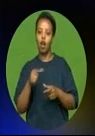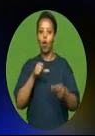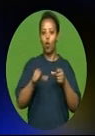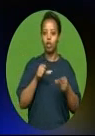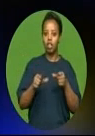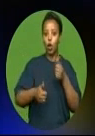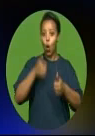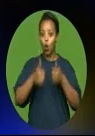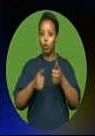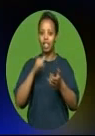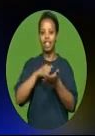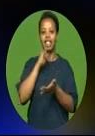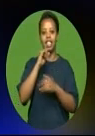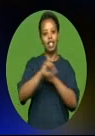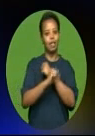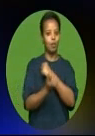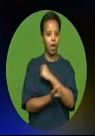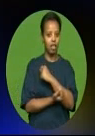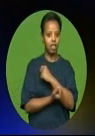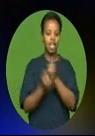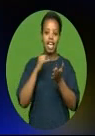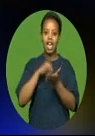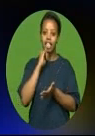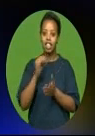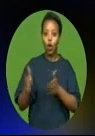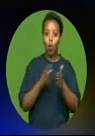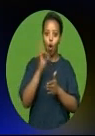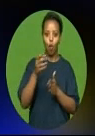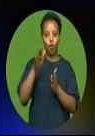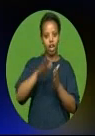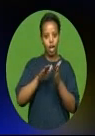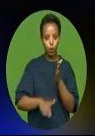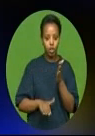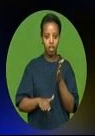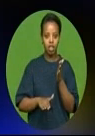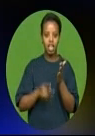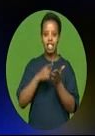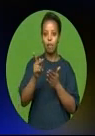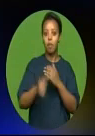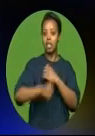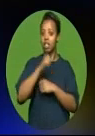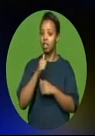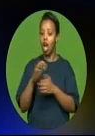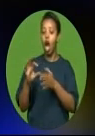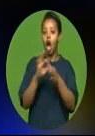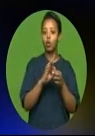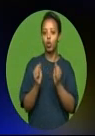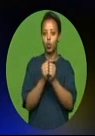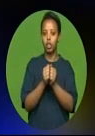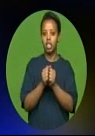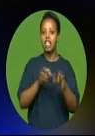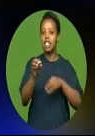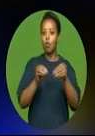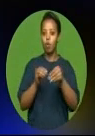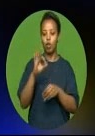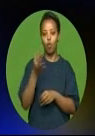on which it is based. It is a way of reducing the payment risks associated with the